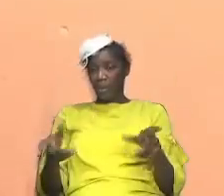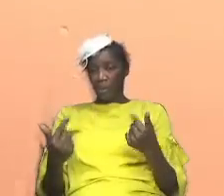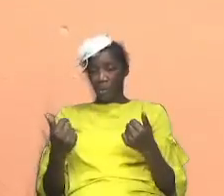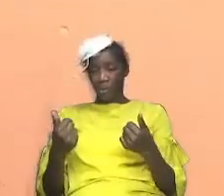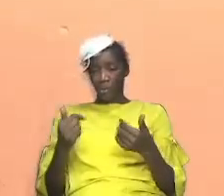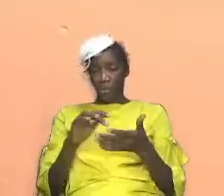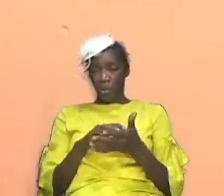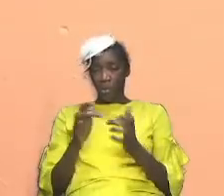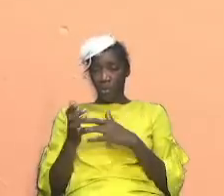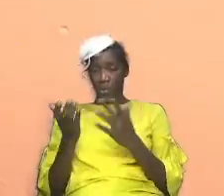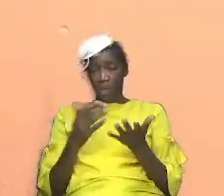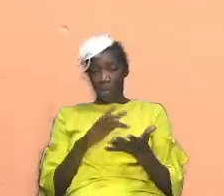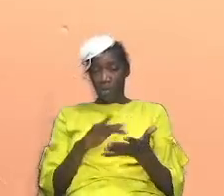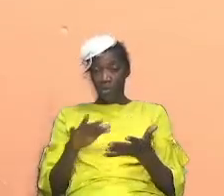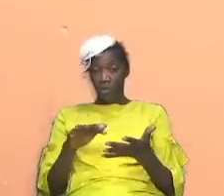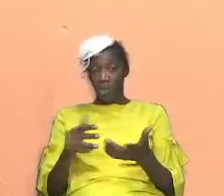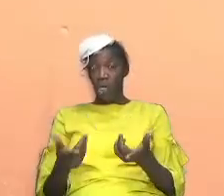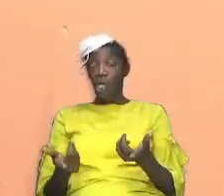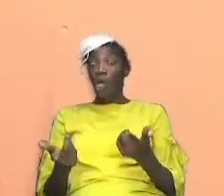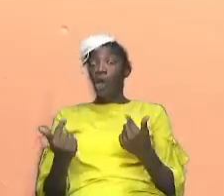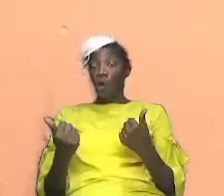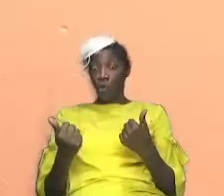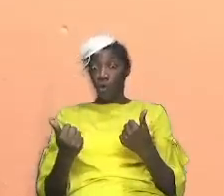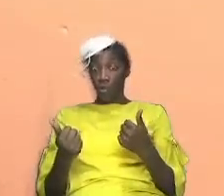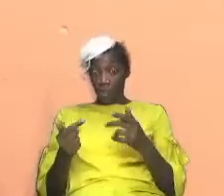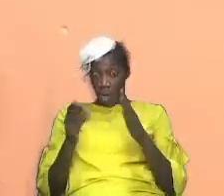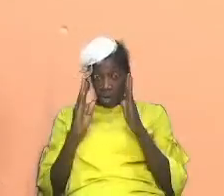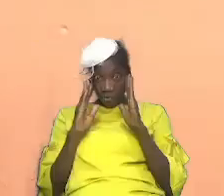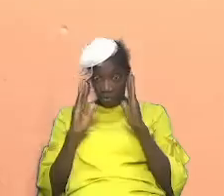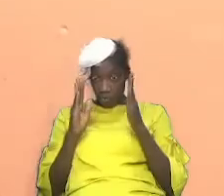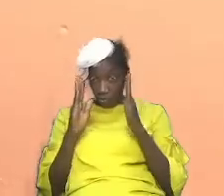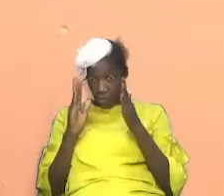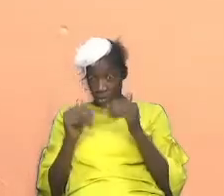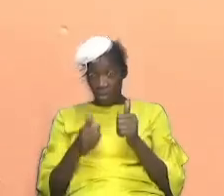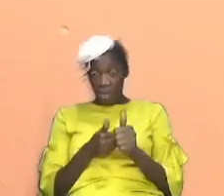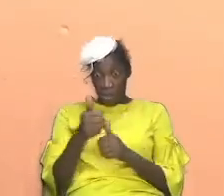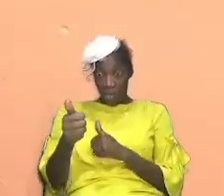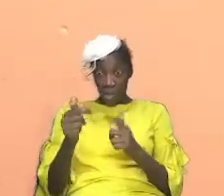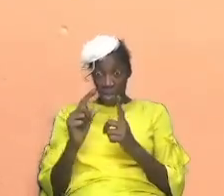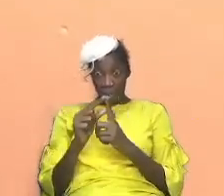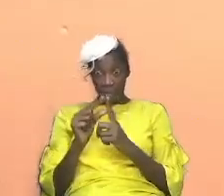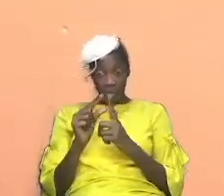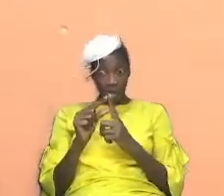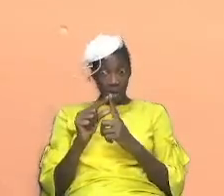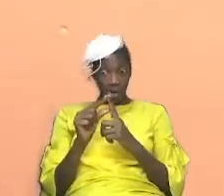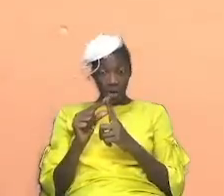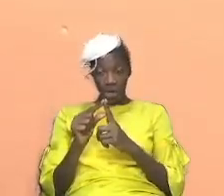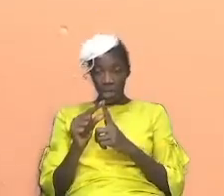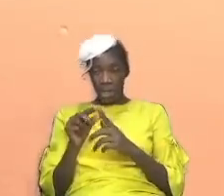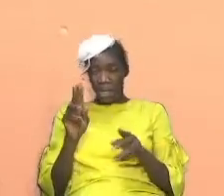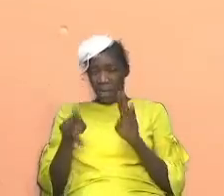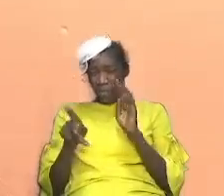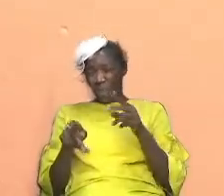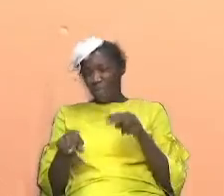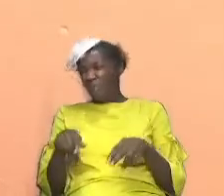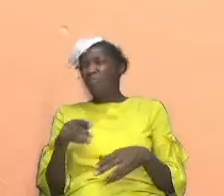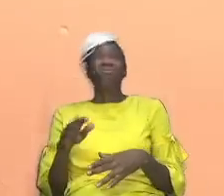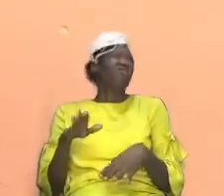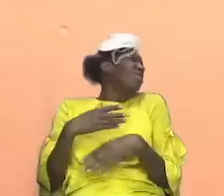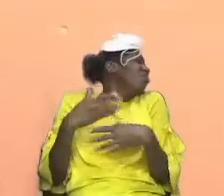better tune in now. We need to pass the word around to those who say they cannot bother with Bible